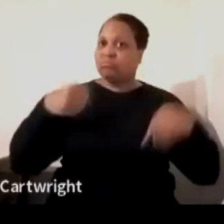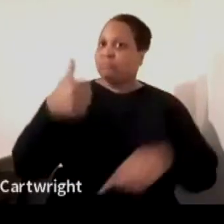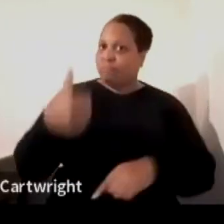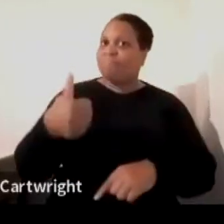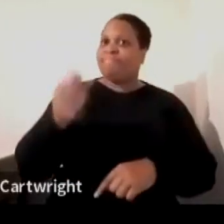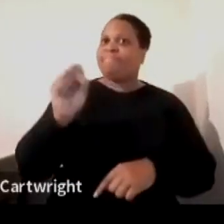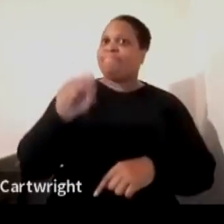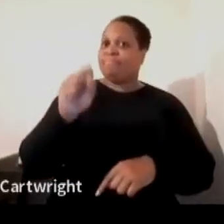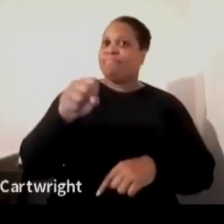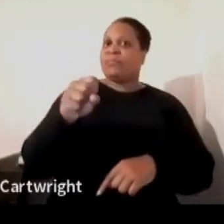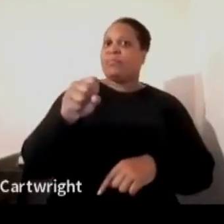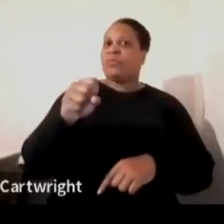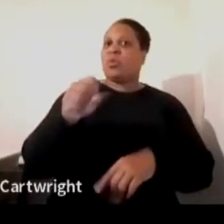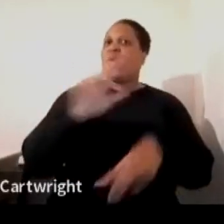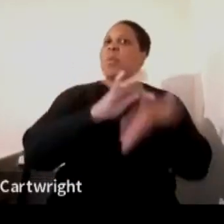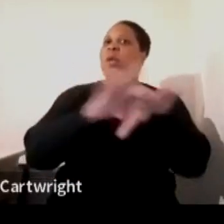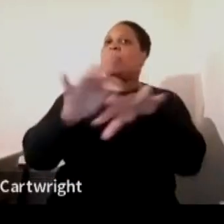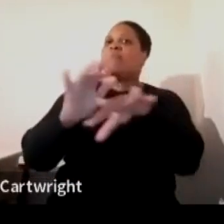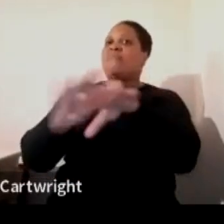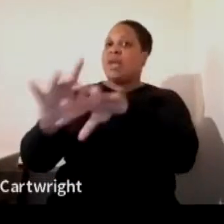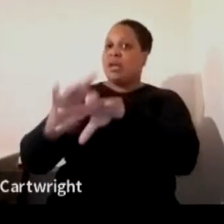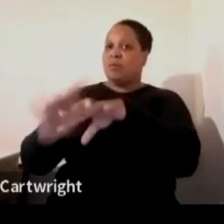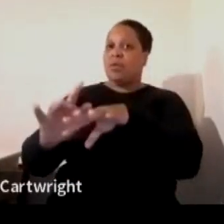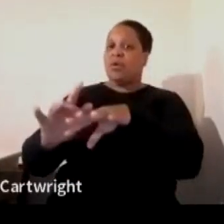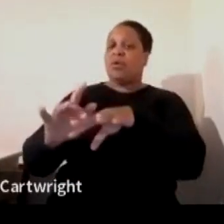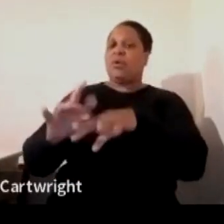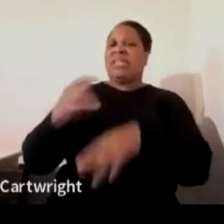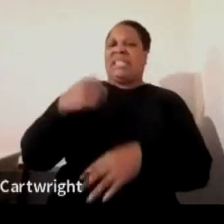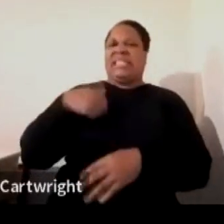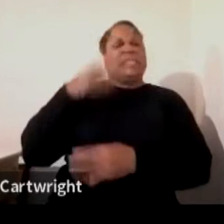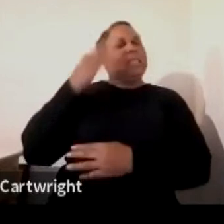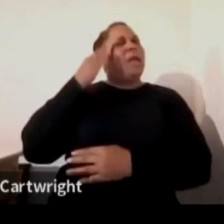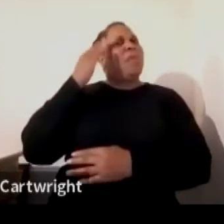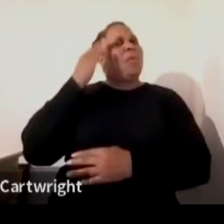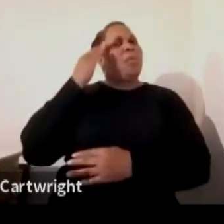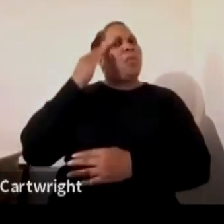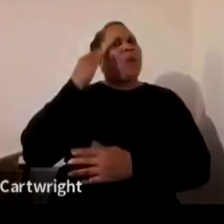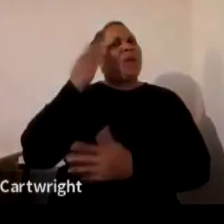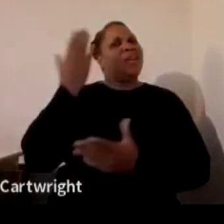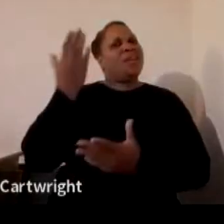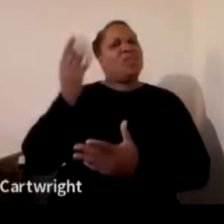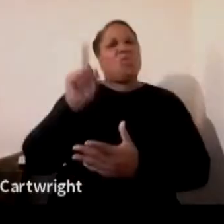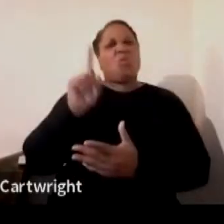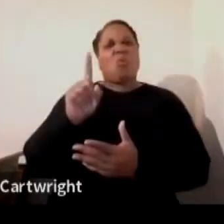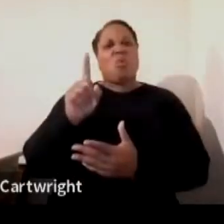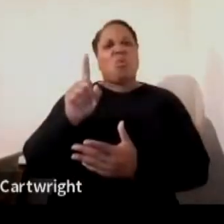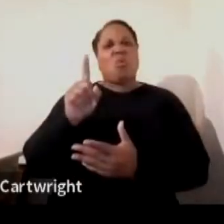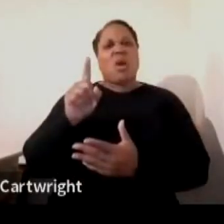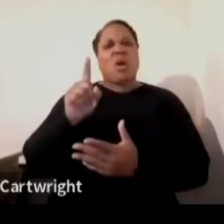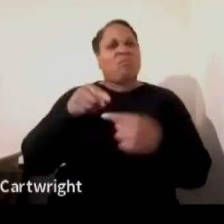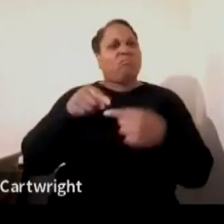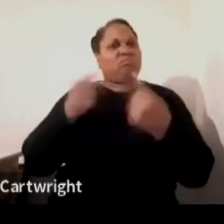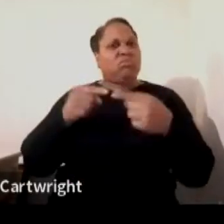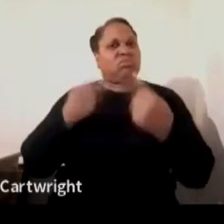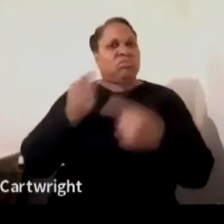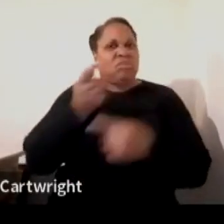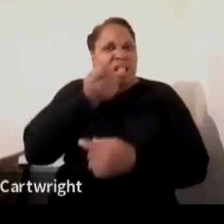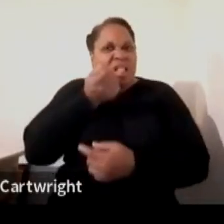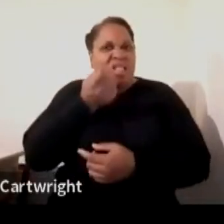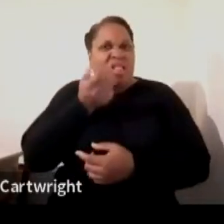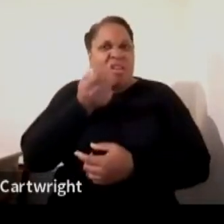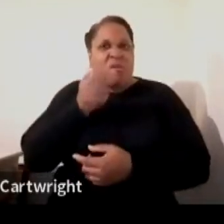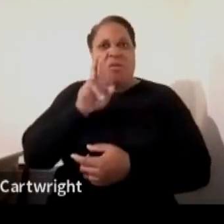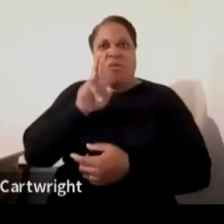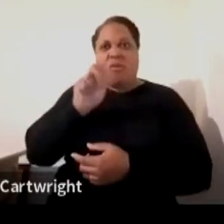be making it available for them. I'm aware of 1 mild to moderate reaction, which was a rash, and that was